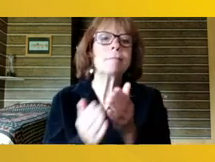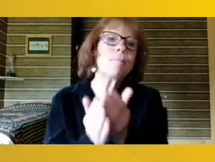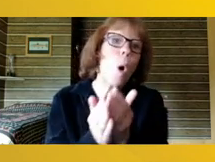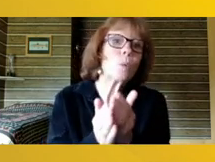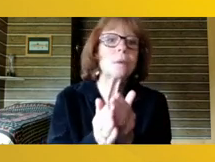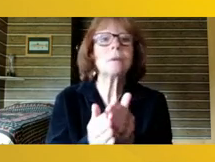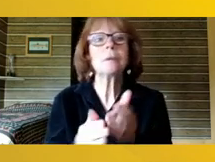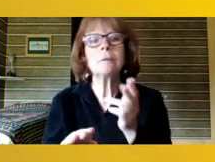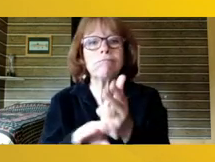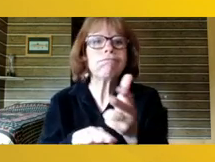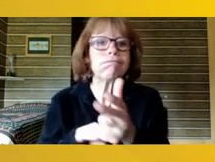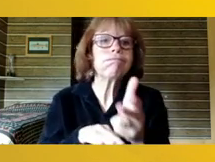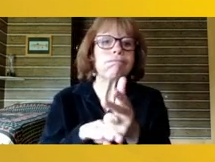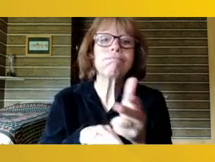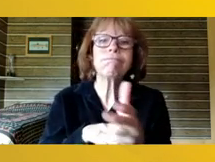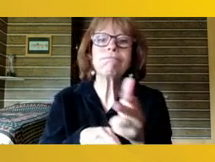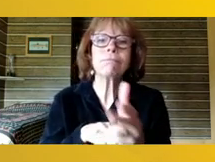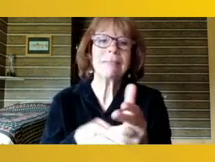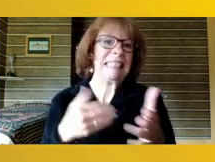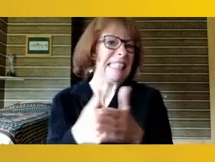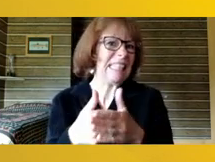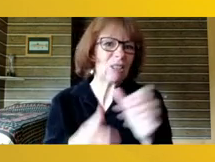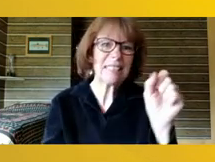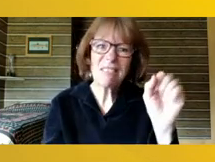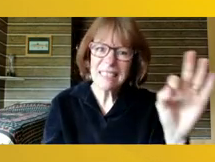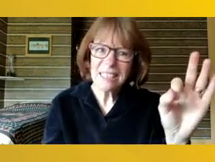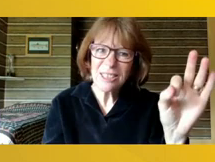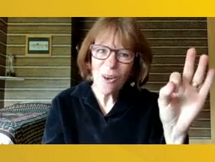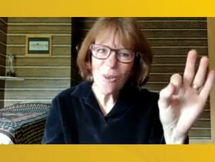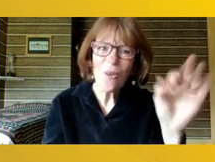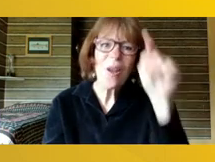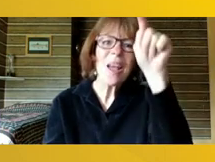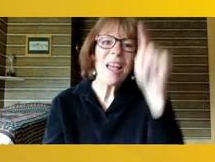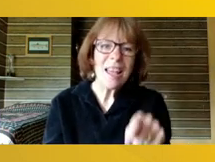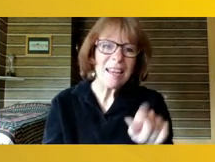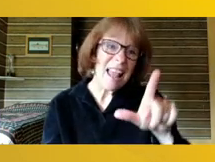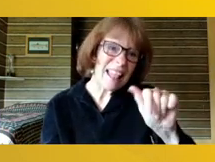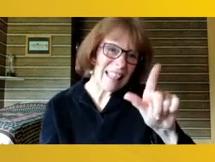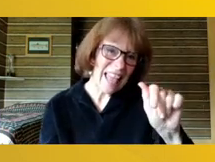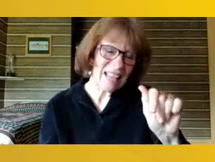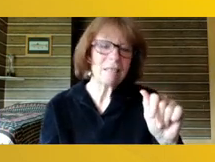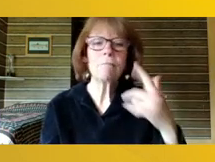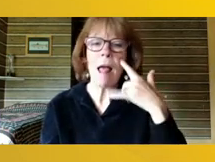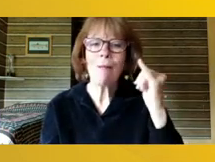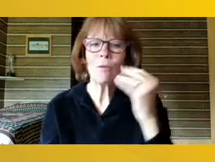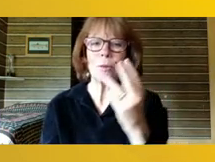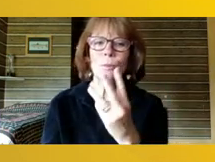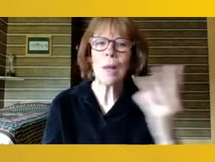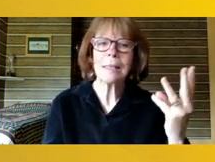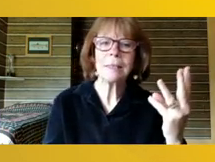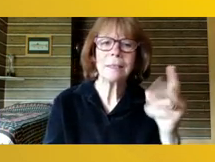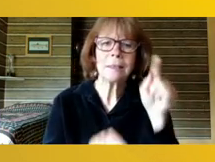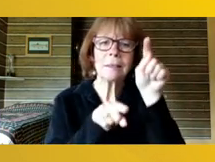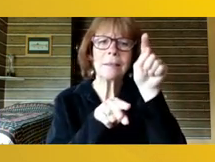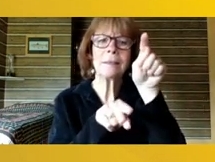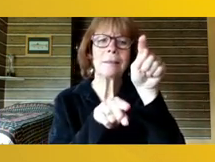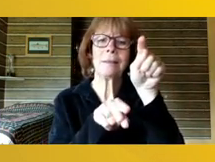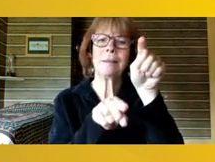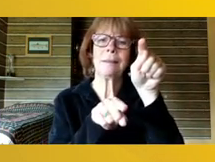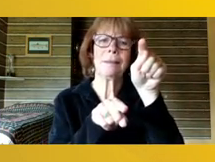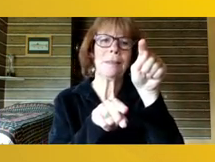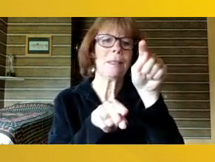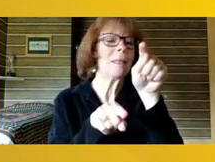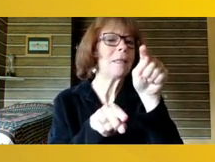they're right off of San Francisco in LA, off of the west coast of California. And these are areas that are frequented by